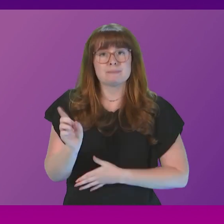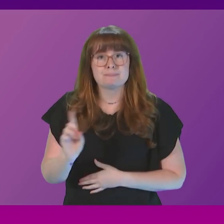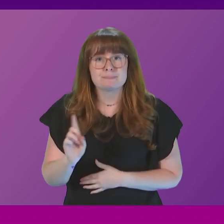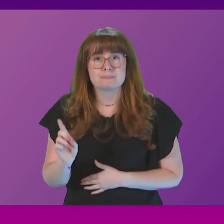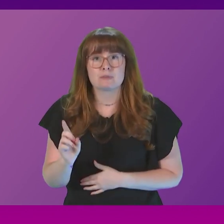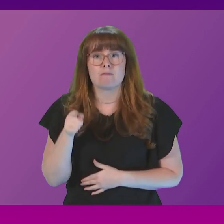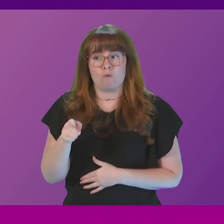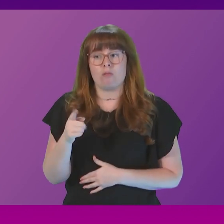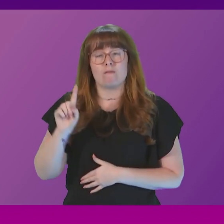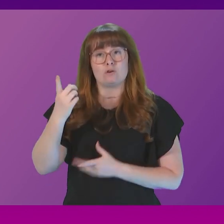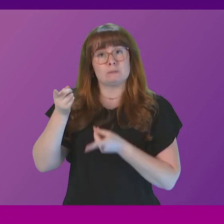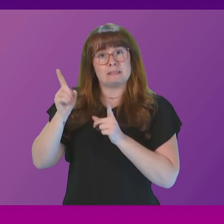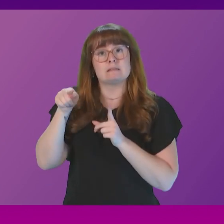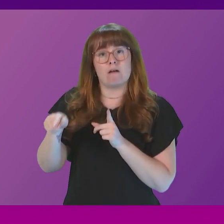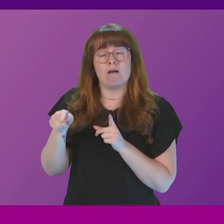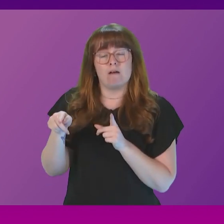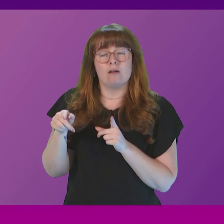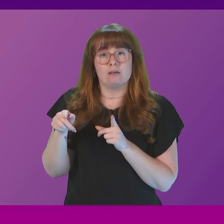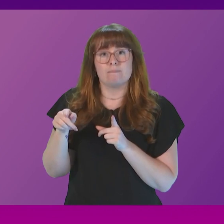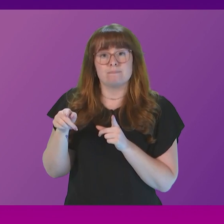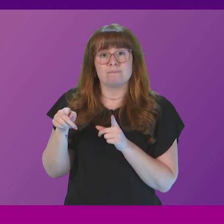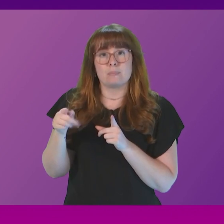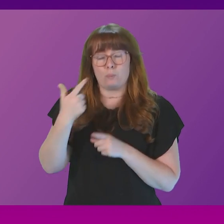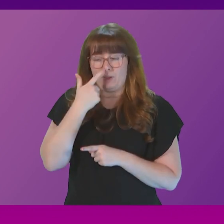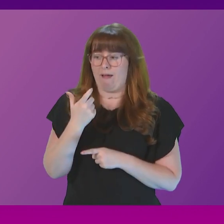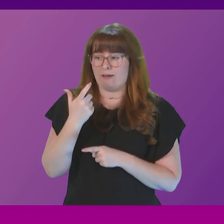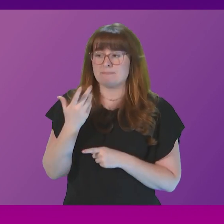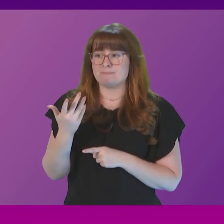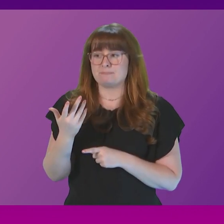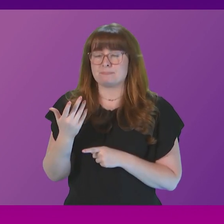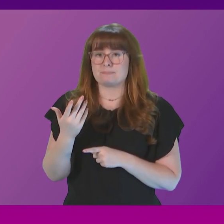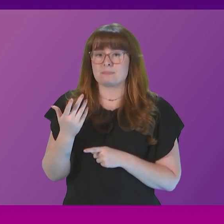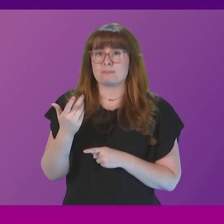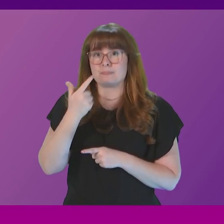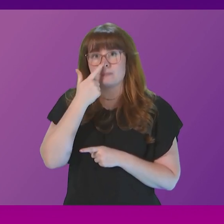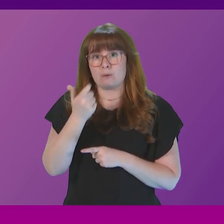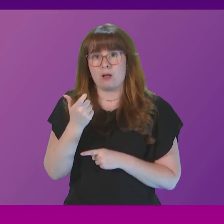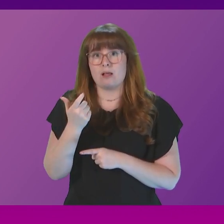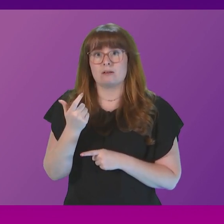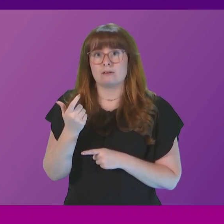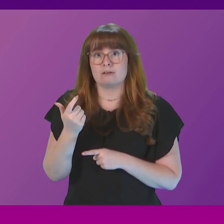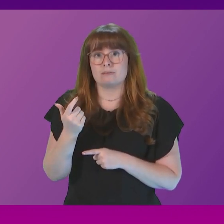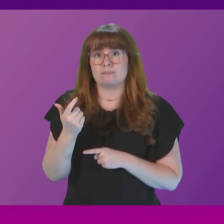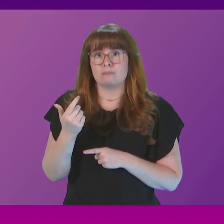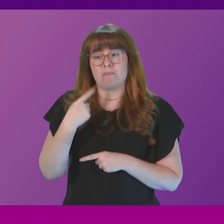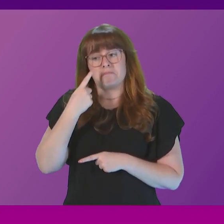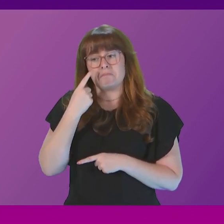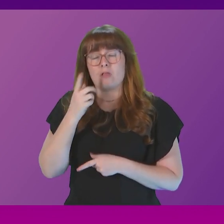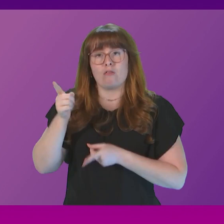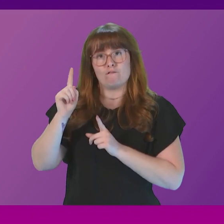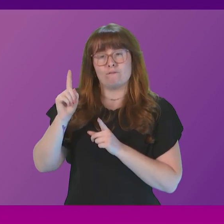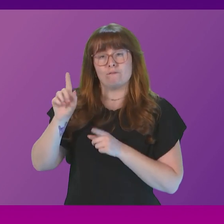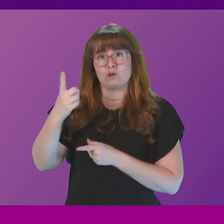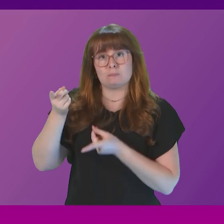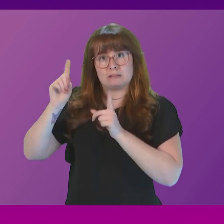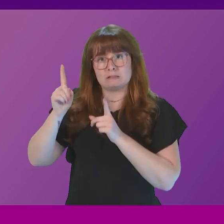discretion of the First Minister, also we can, after a bit of embedding between the Cabinet Secretary and the Junior